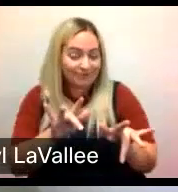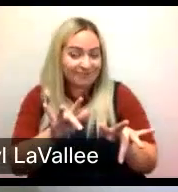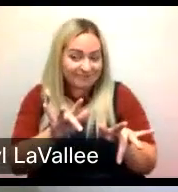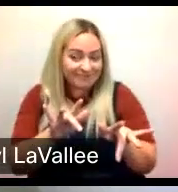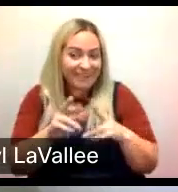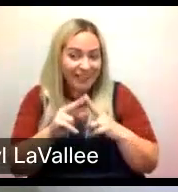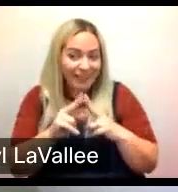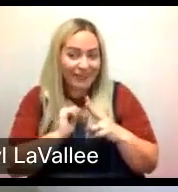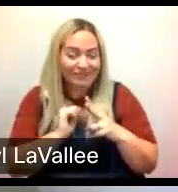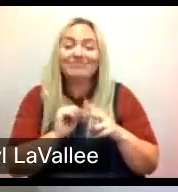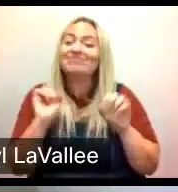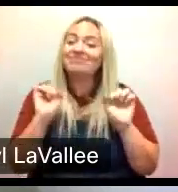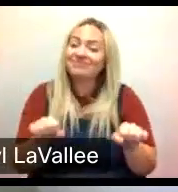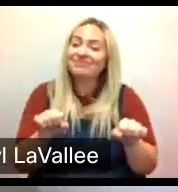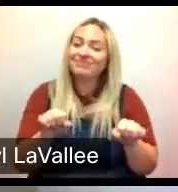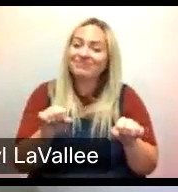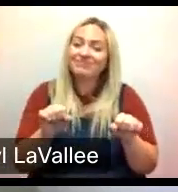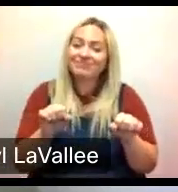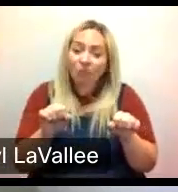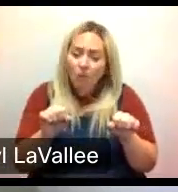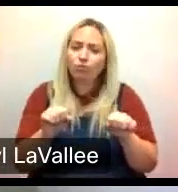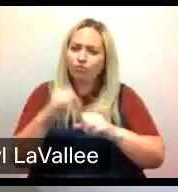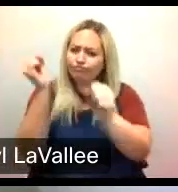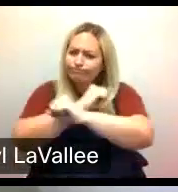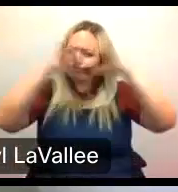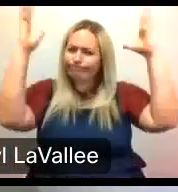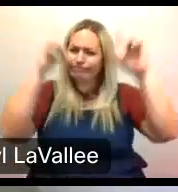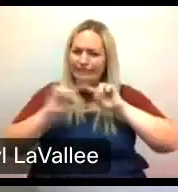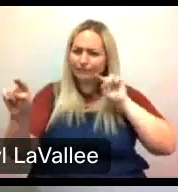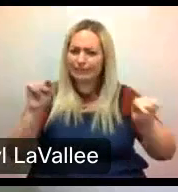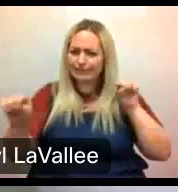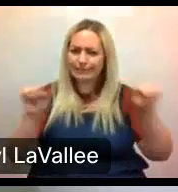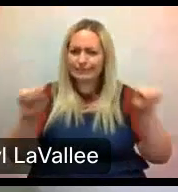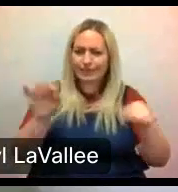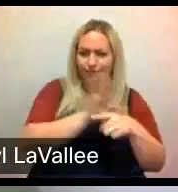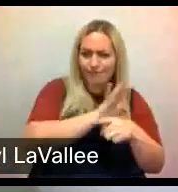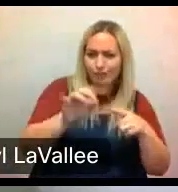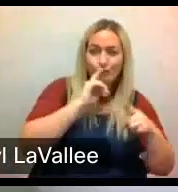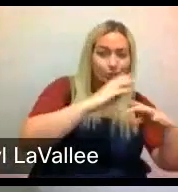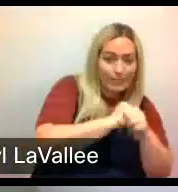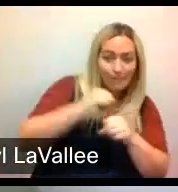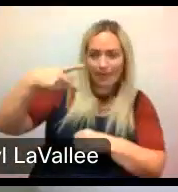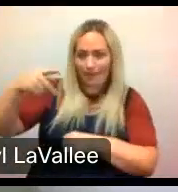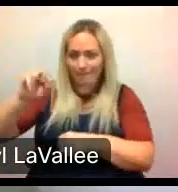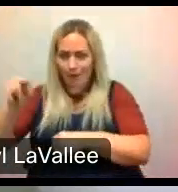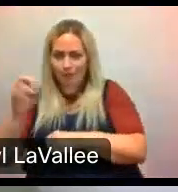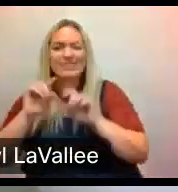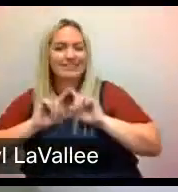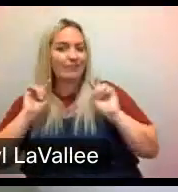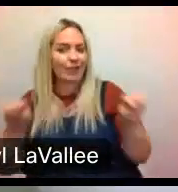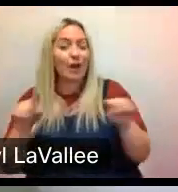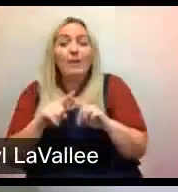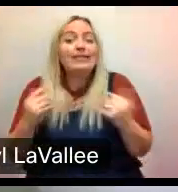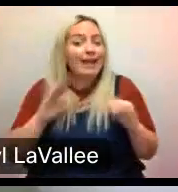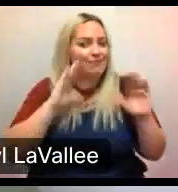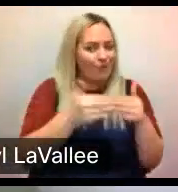so that you can contextualize the differences and the different functions of summarizing and paraphrasing. But today it's